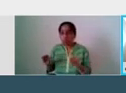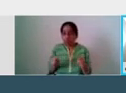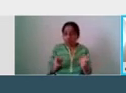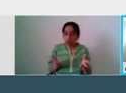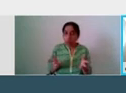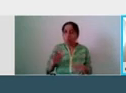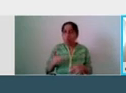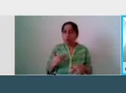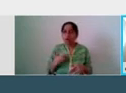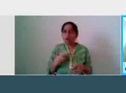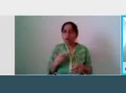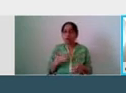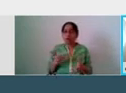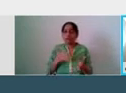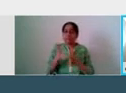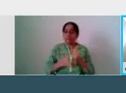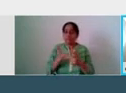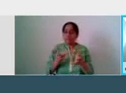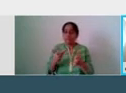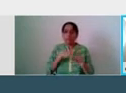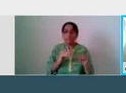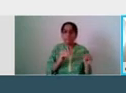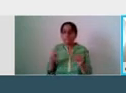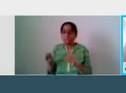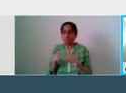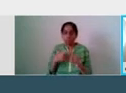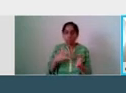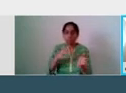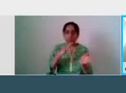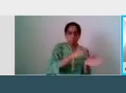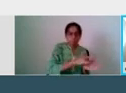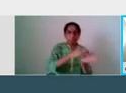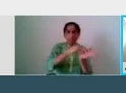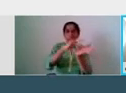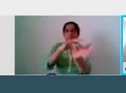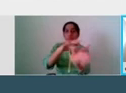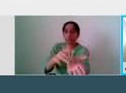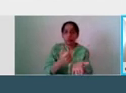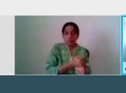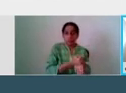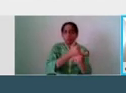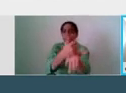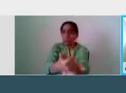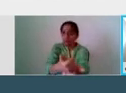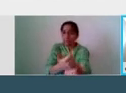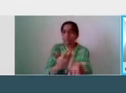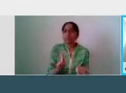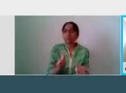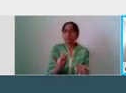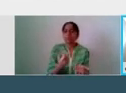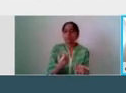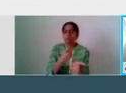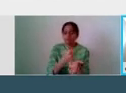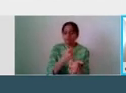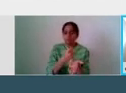sign from one place let's say here to here this is sign i'm doing which which uh clenched fist on my